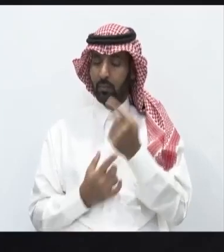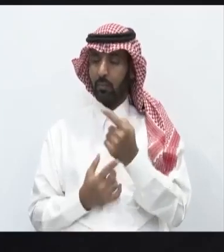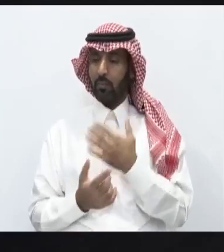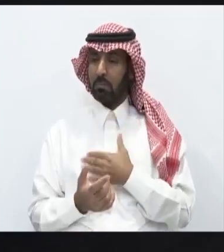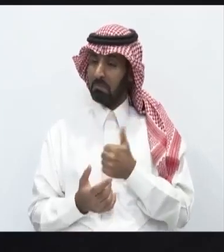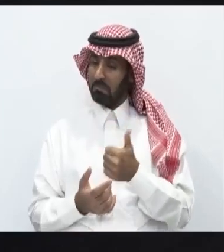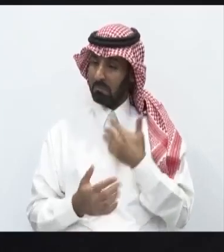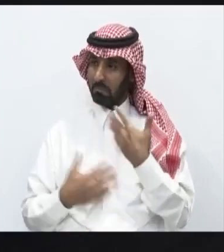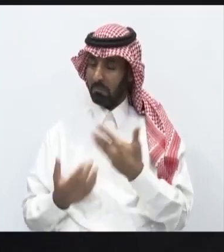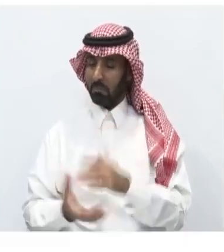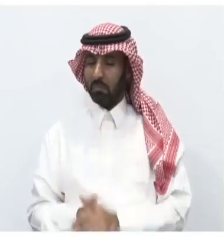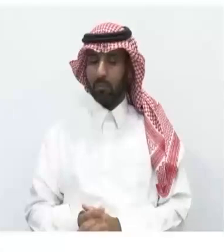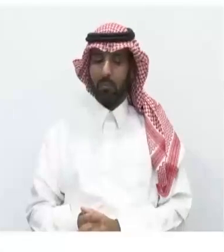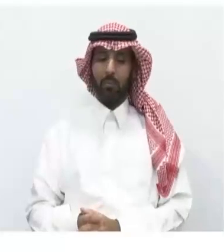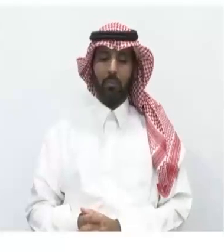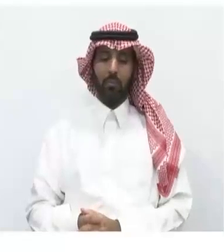with the word awesome.